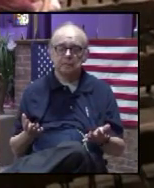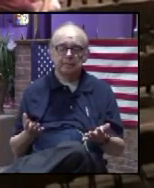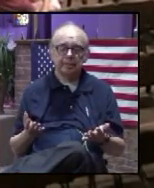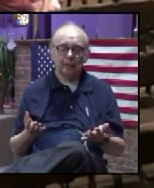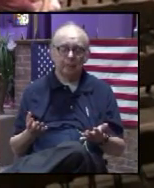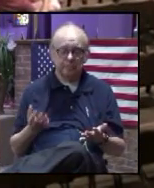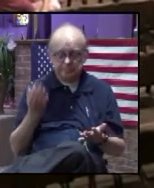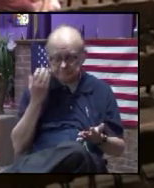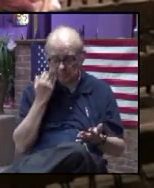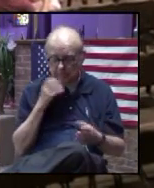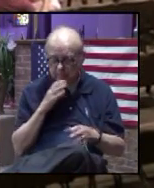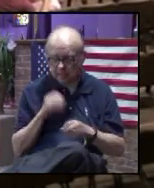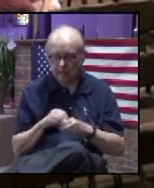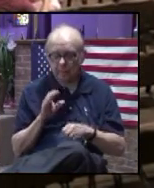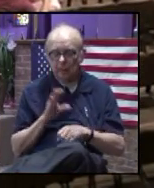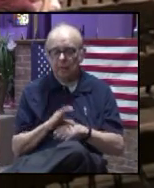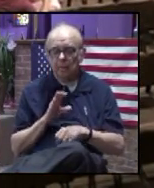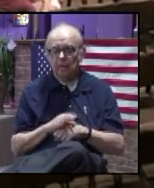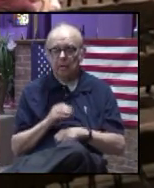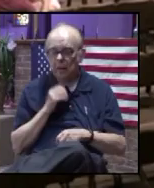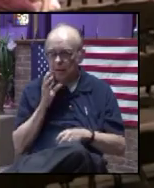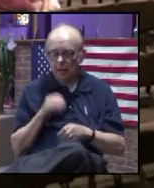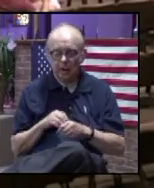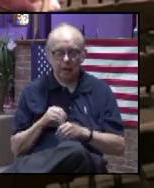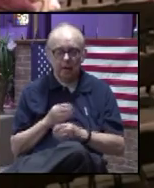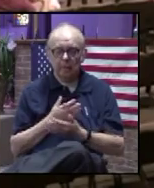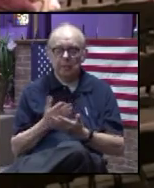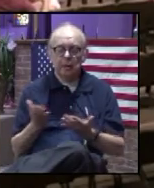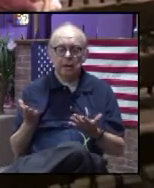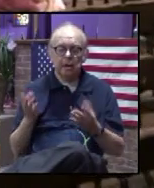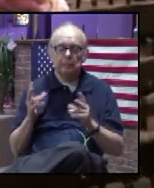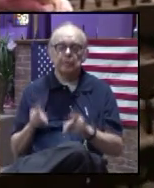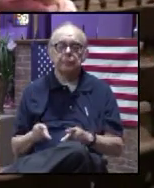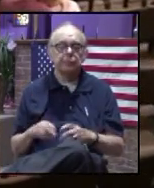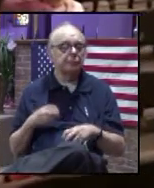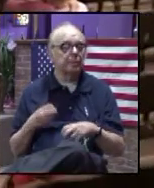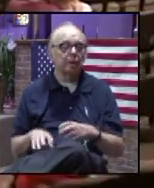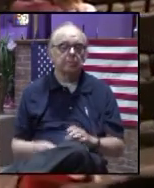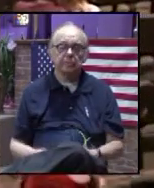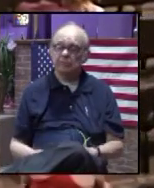And if I don't get involved in church, then I don't get involved in anybody's problems.